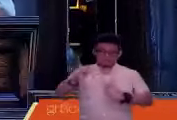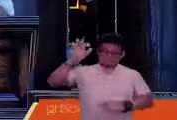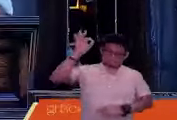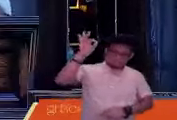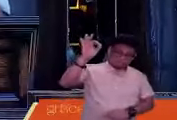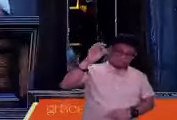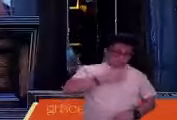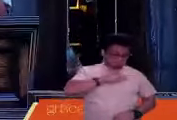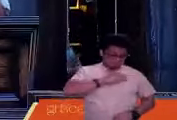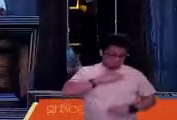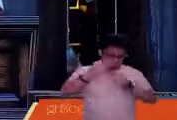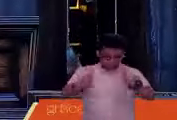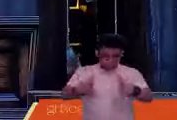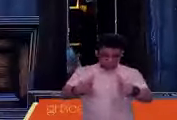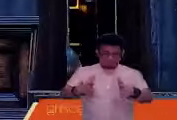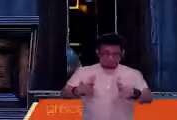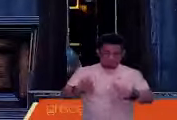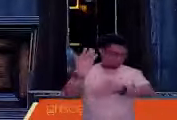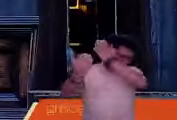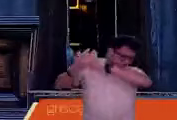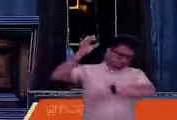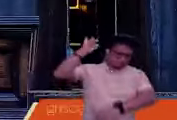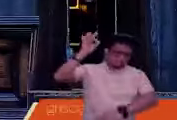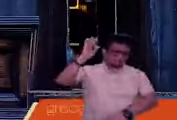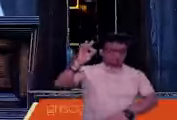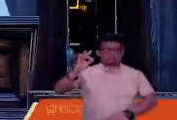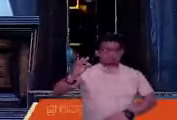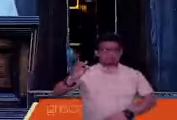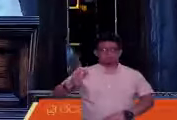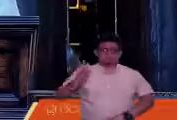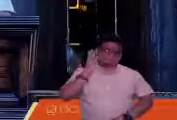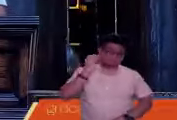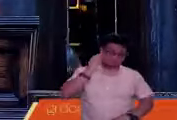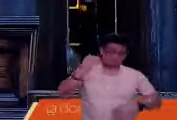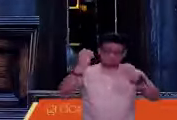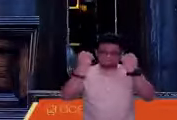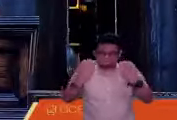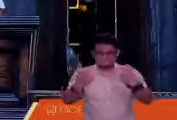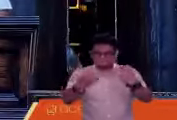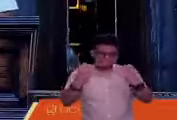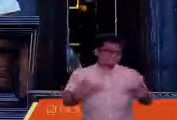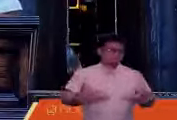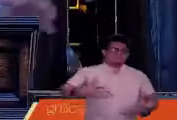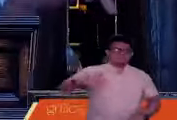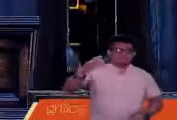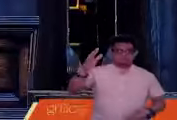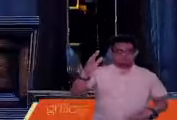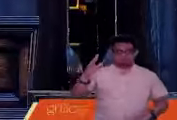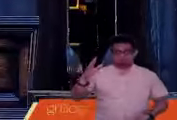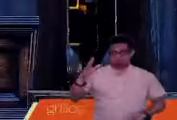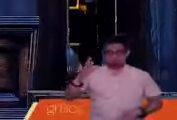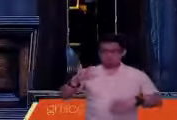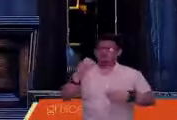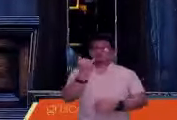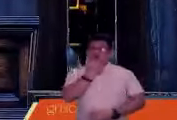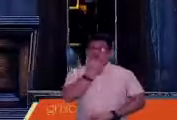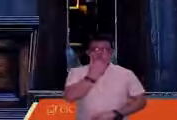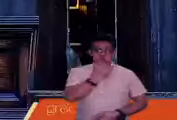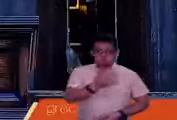pastor, there had been a lot of things that I made a mistake. Mauna nga, kitang tanan